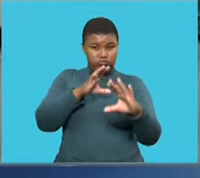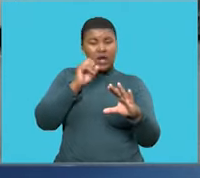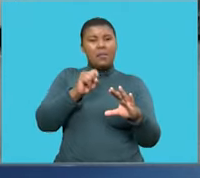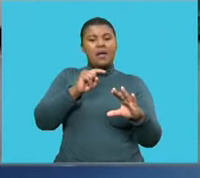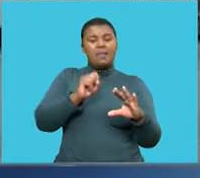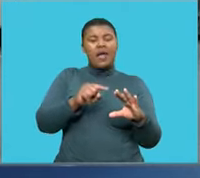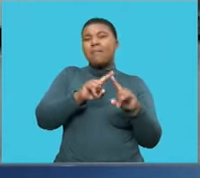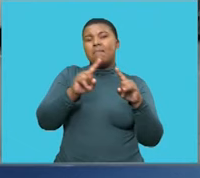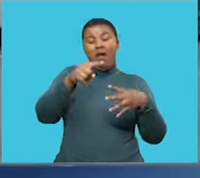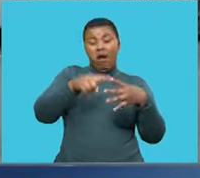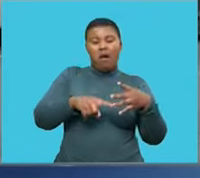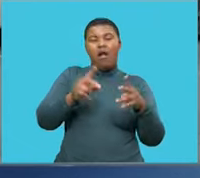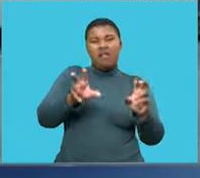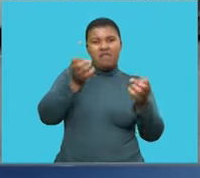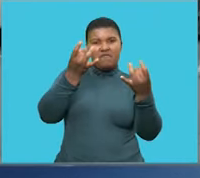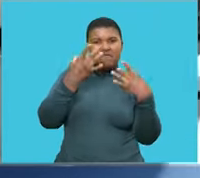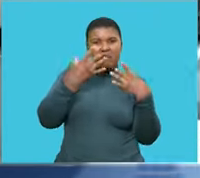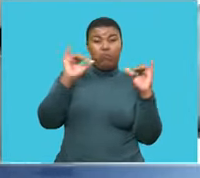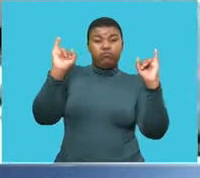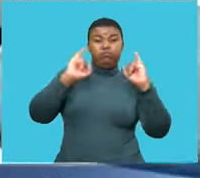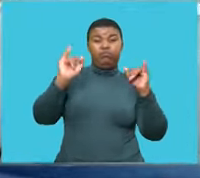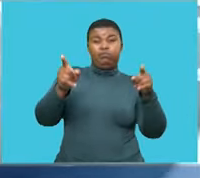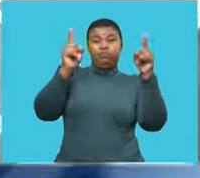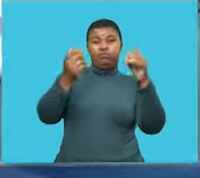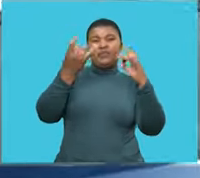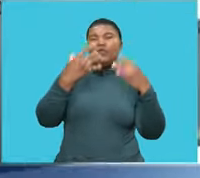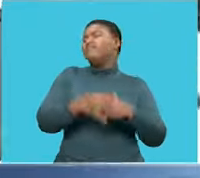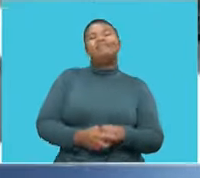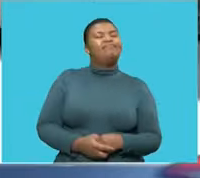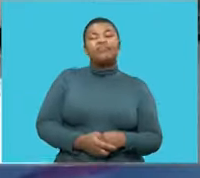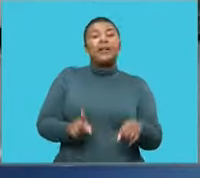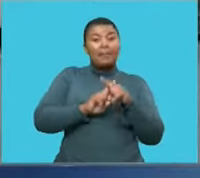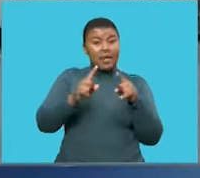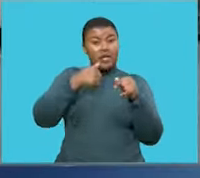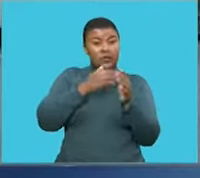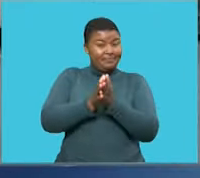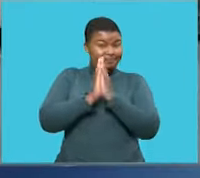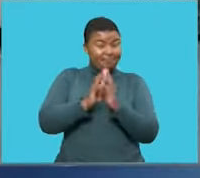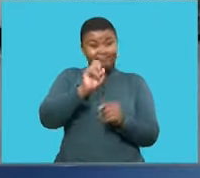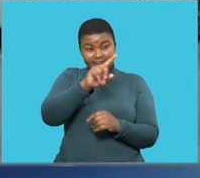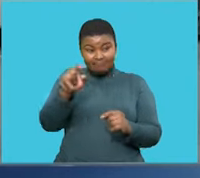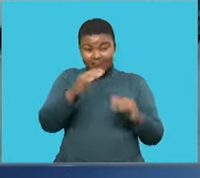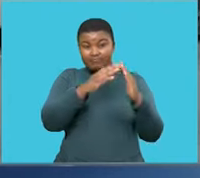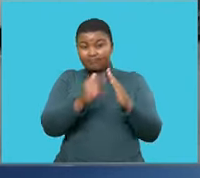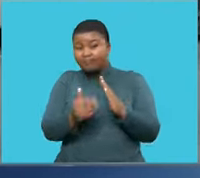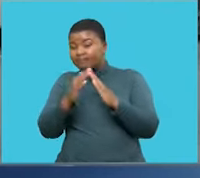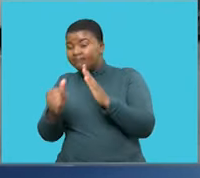not yet received any major incidents in those areas however we're still encouraging our residents to continue to